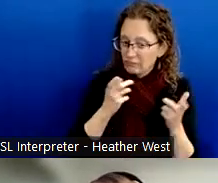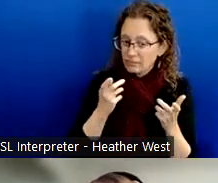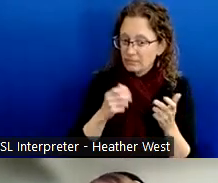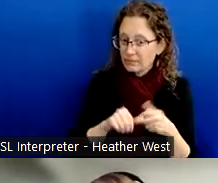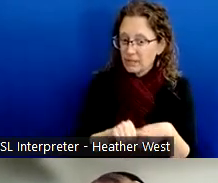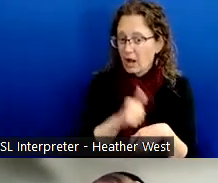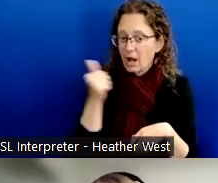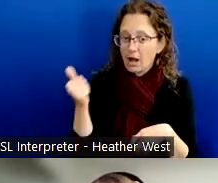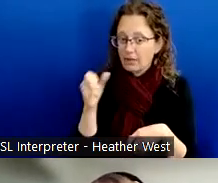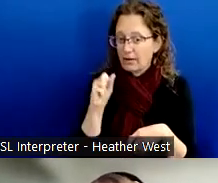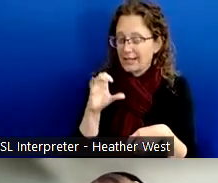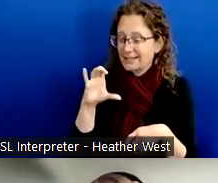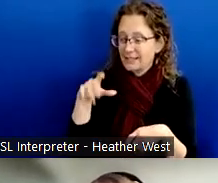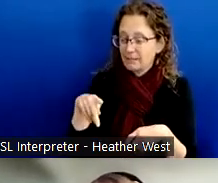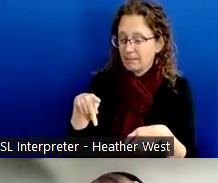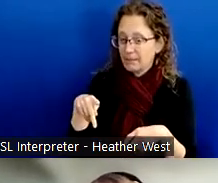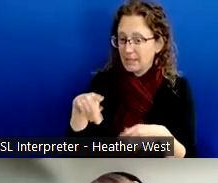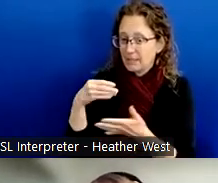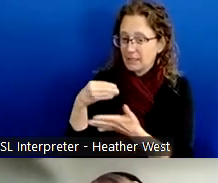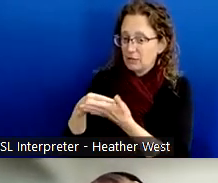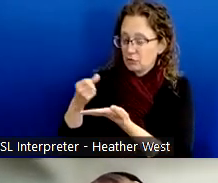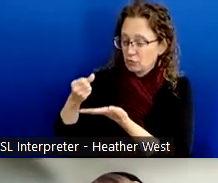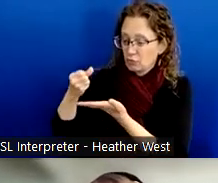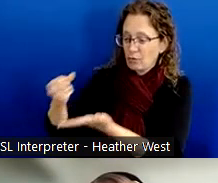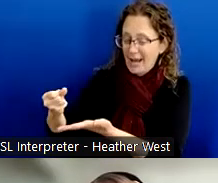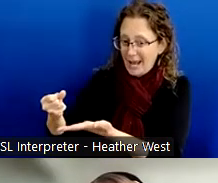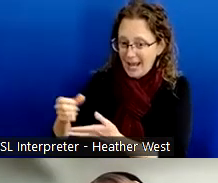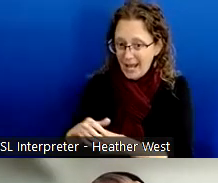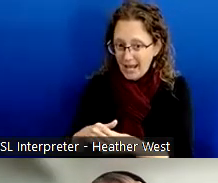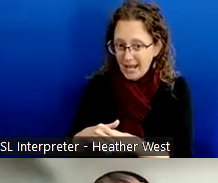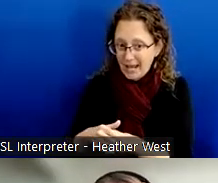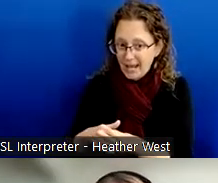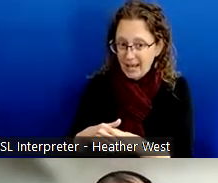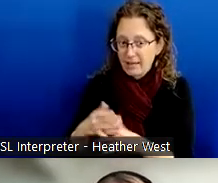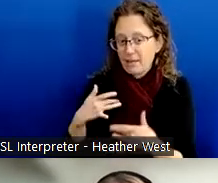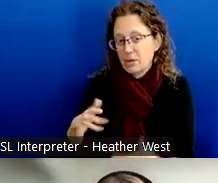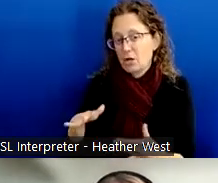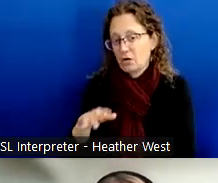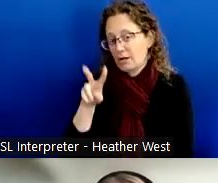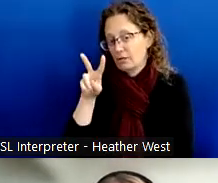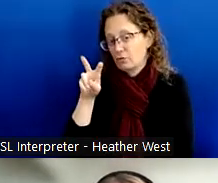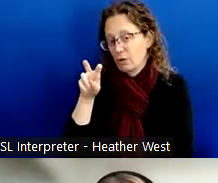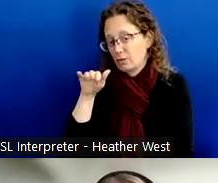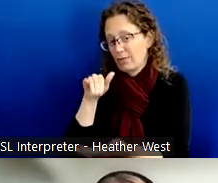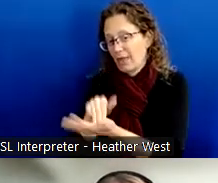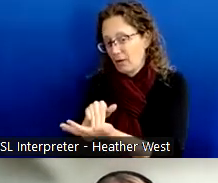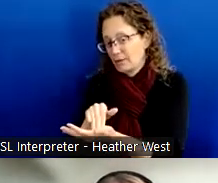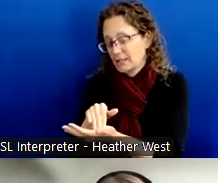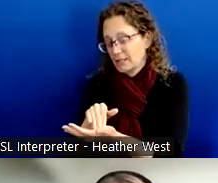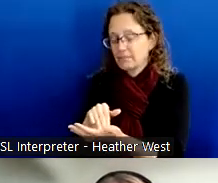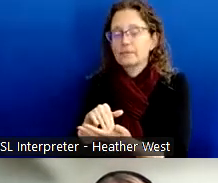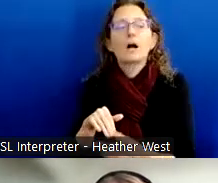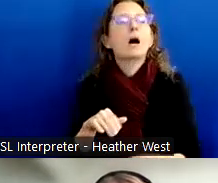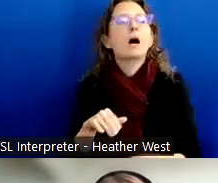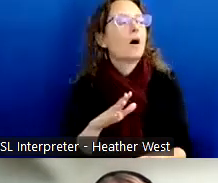grant, they usually range around like the 200,000. Would this be something similar? Right. Okay. So an estimated